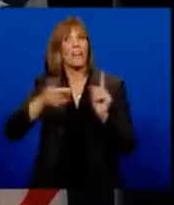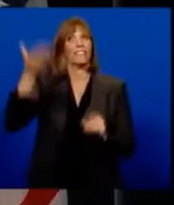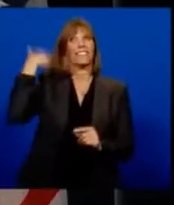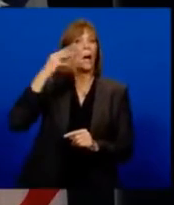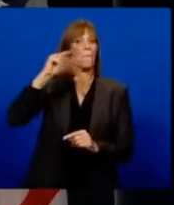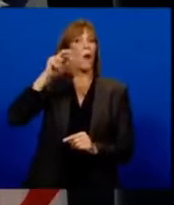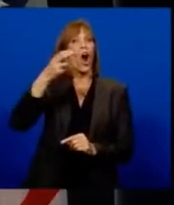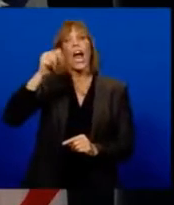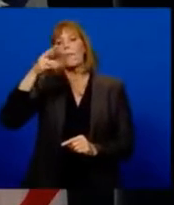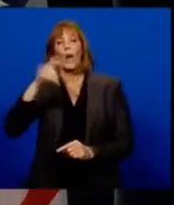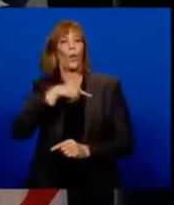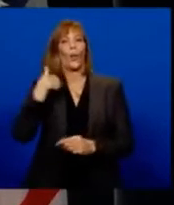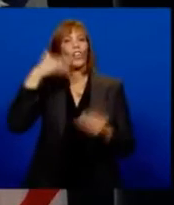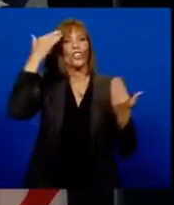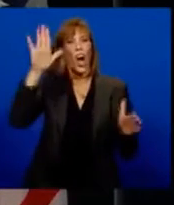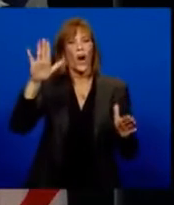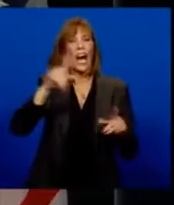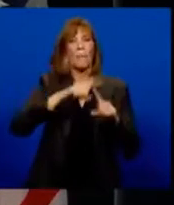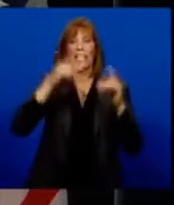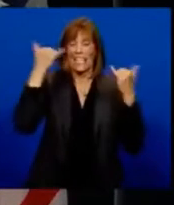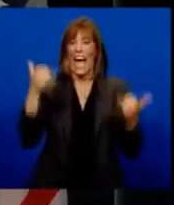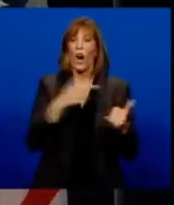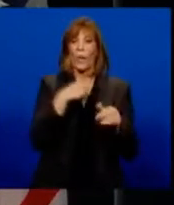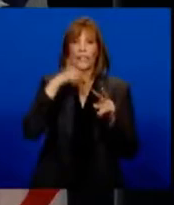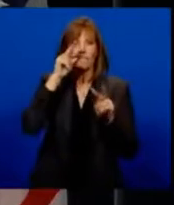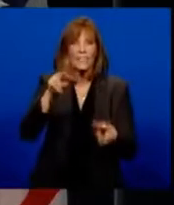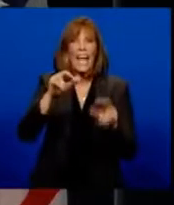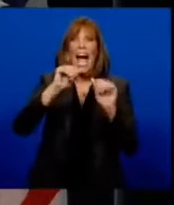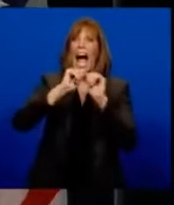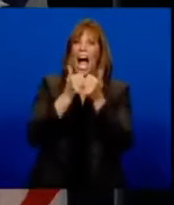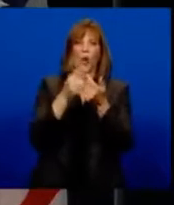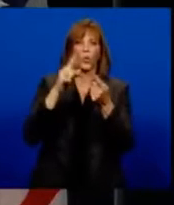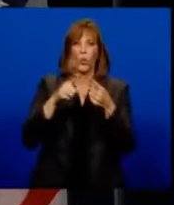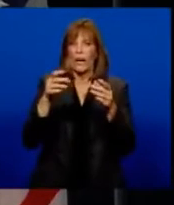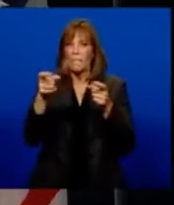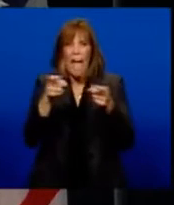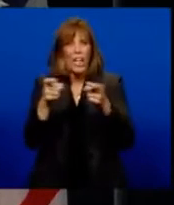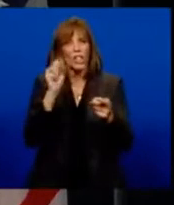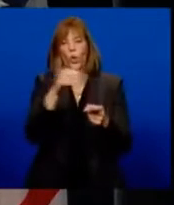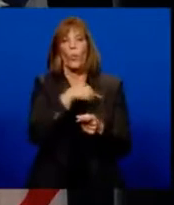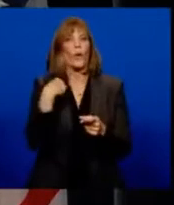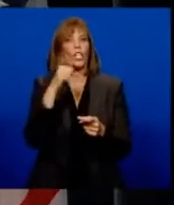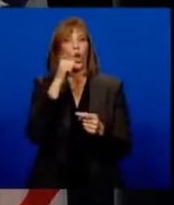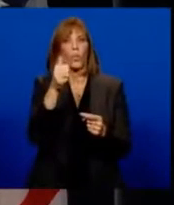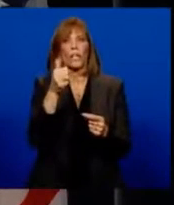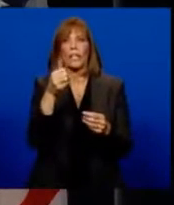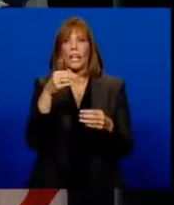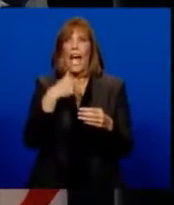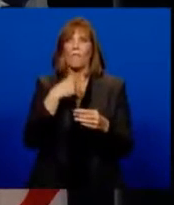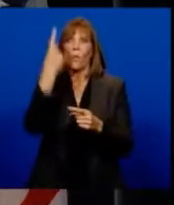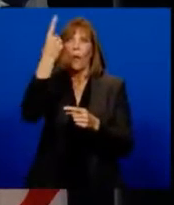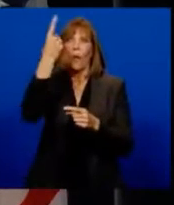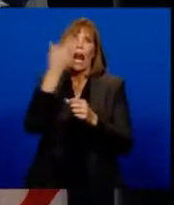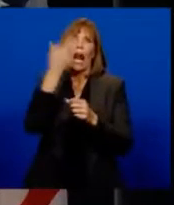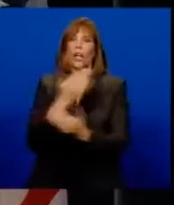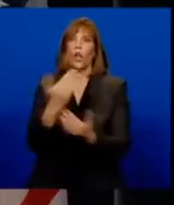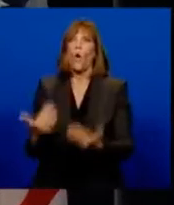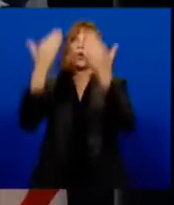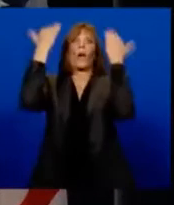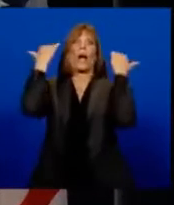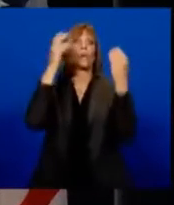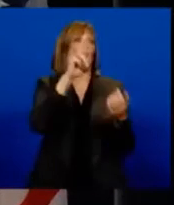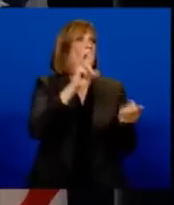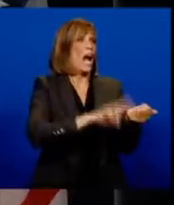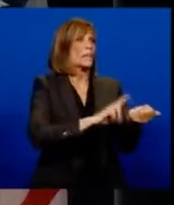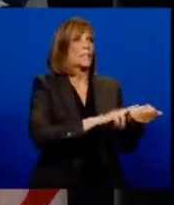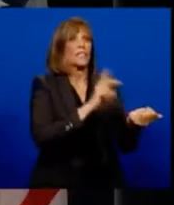original intent, to flatten the curve, manage our healthcare resources so we didn't overwhelm our hospital systems, and then continue